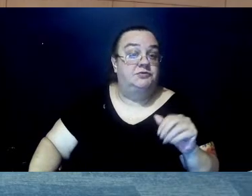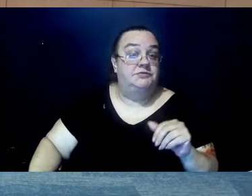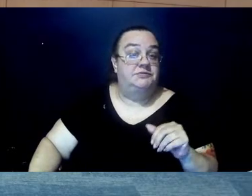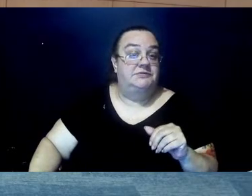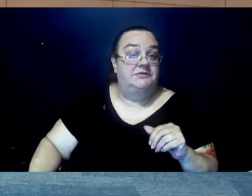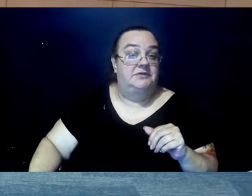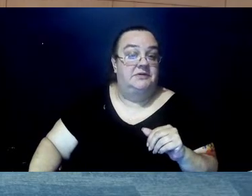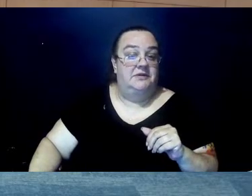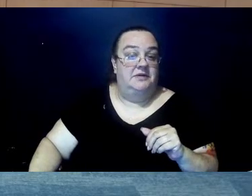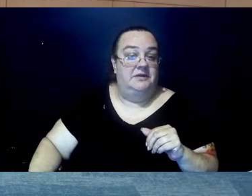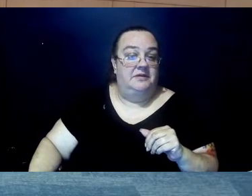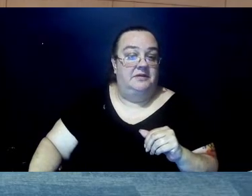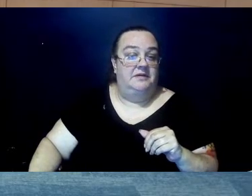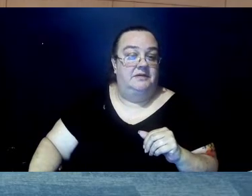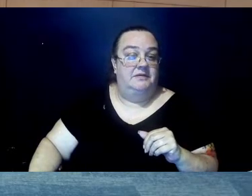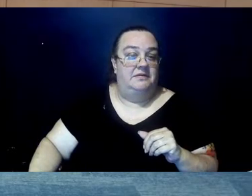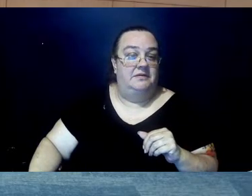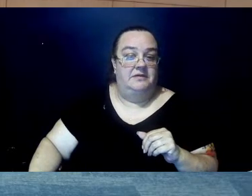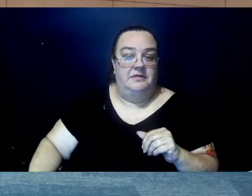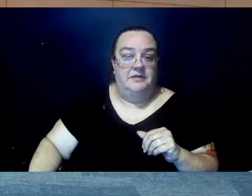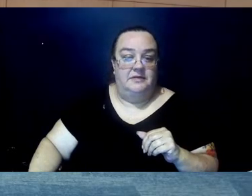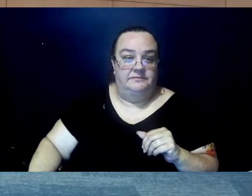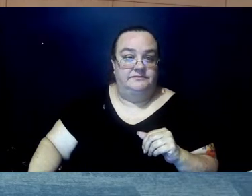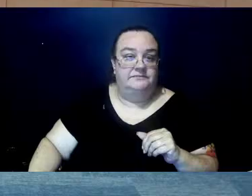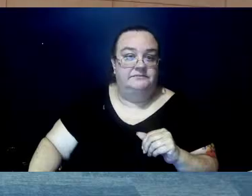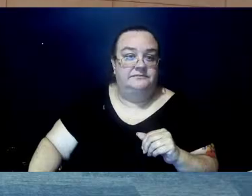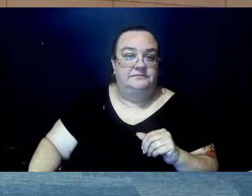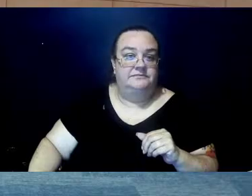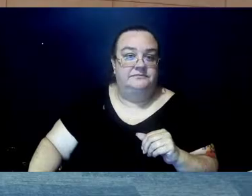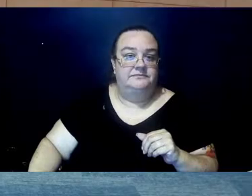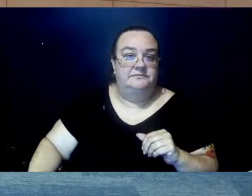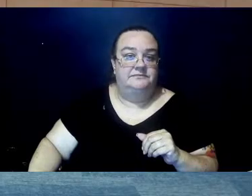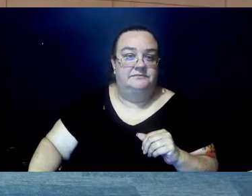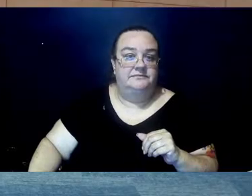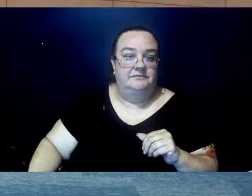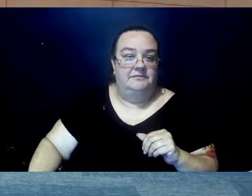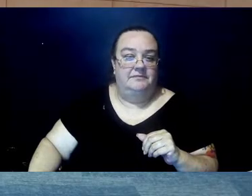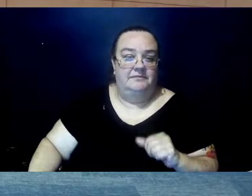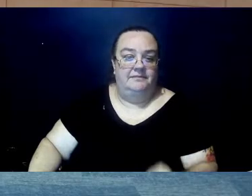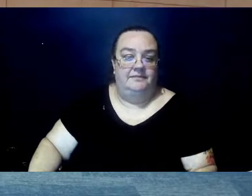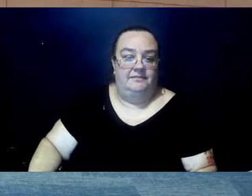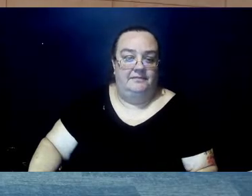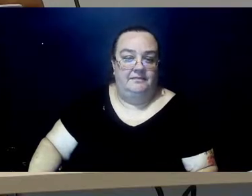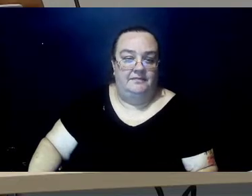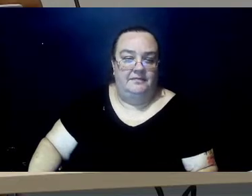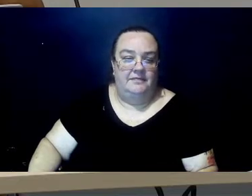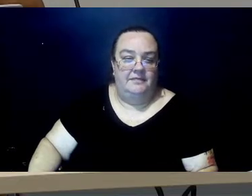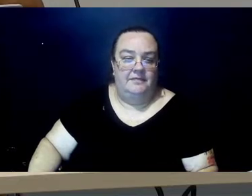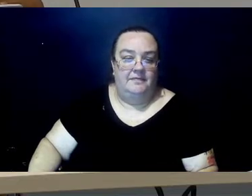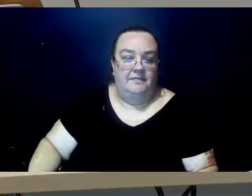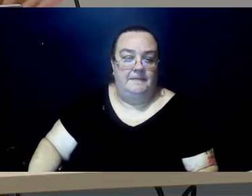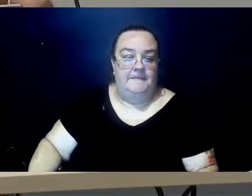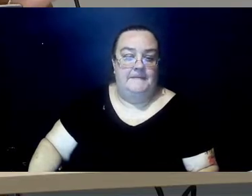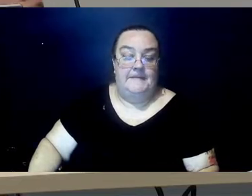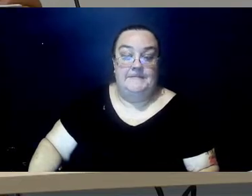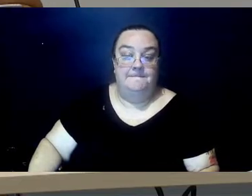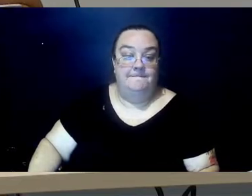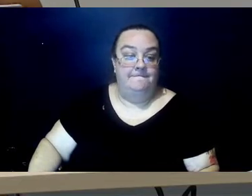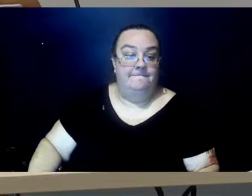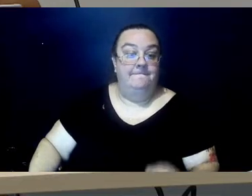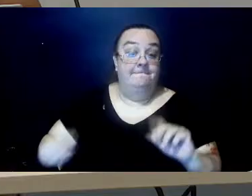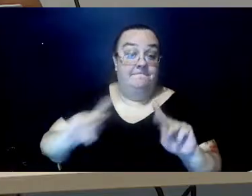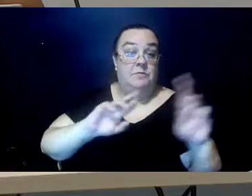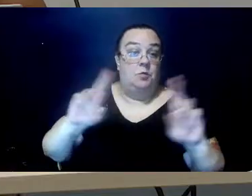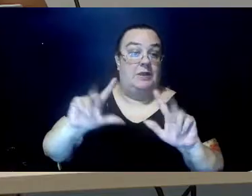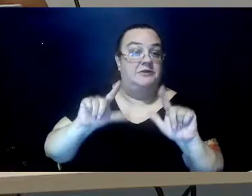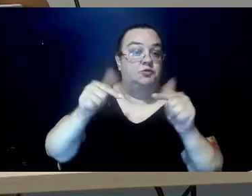Good evening, Mayor and Council. So just wanted to give an update about 5701 Landover Road. The fence has been